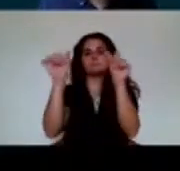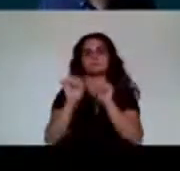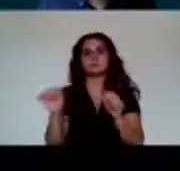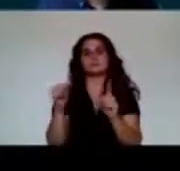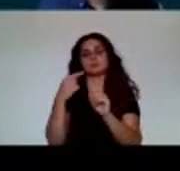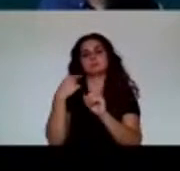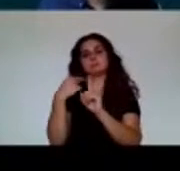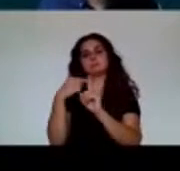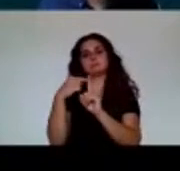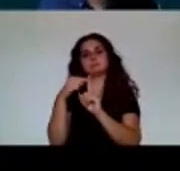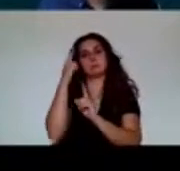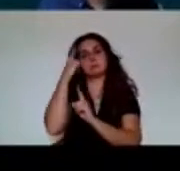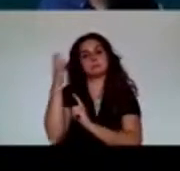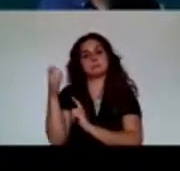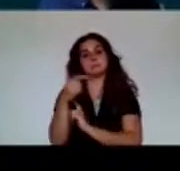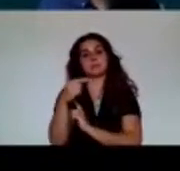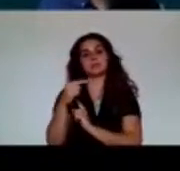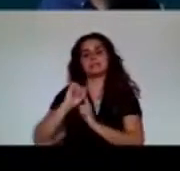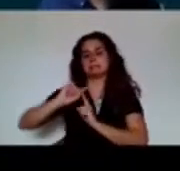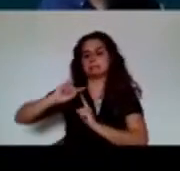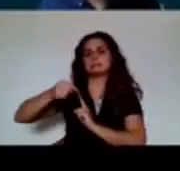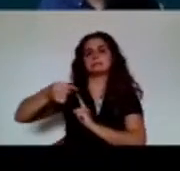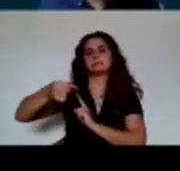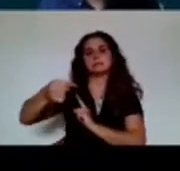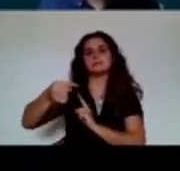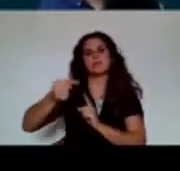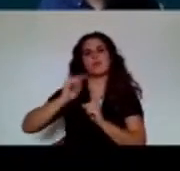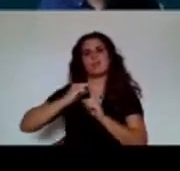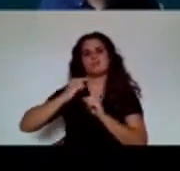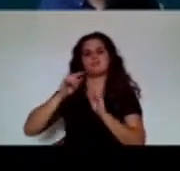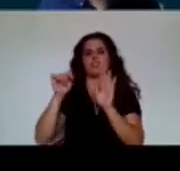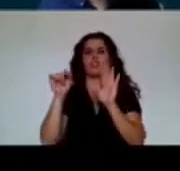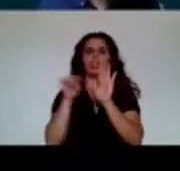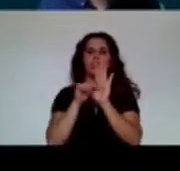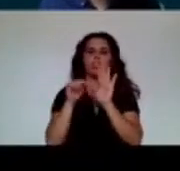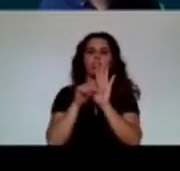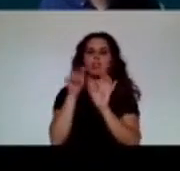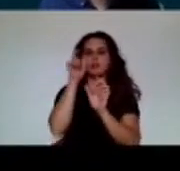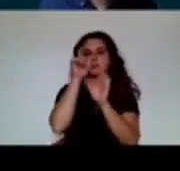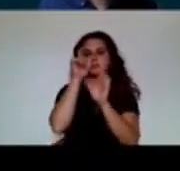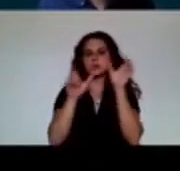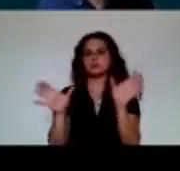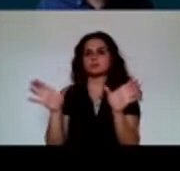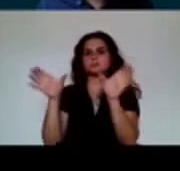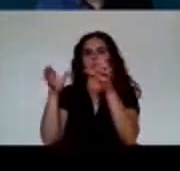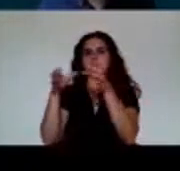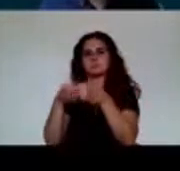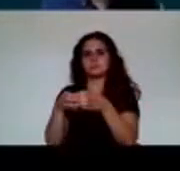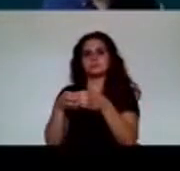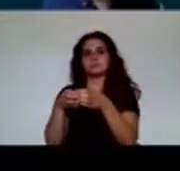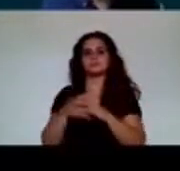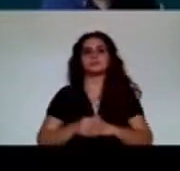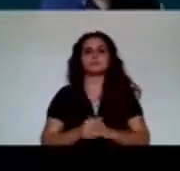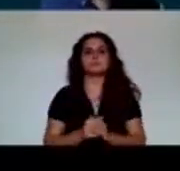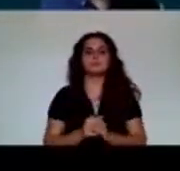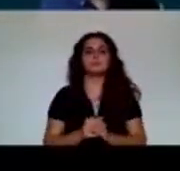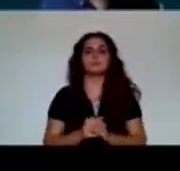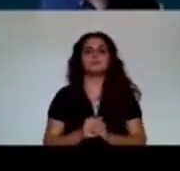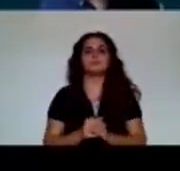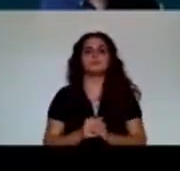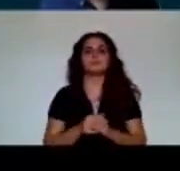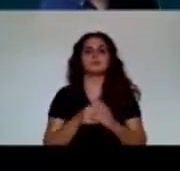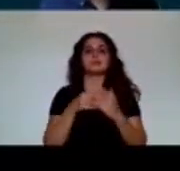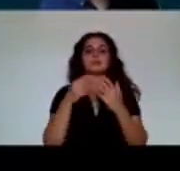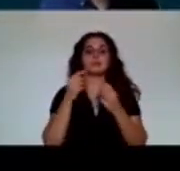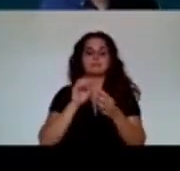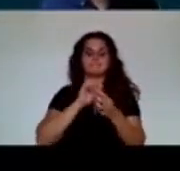privilege and bias that systematically disadvantages a group of people perceived to belong to a specific race. So there